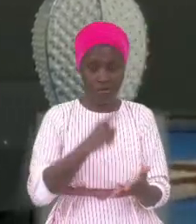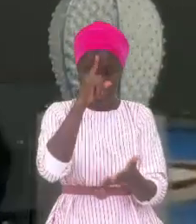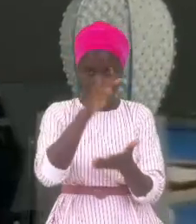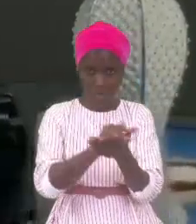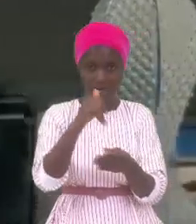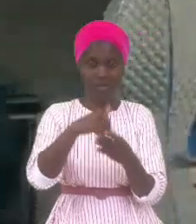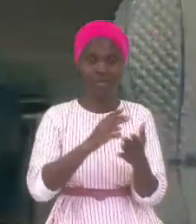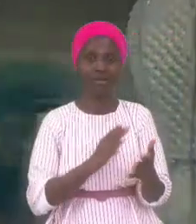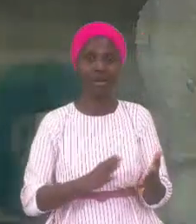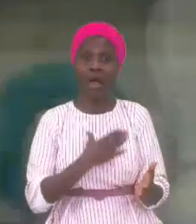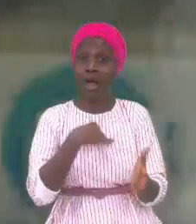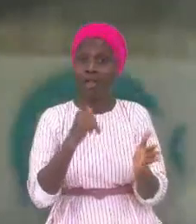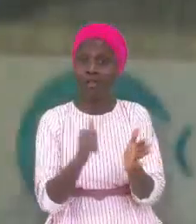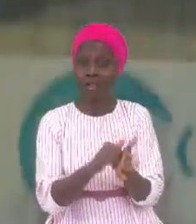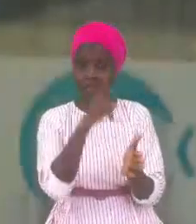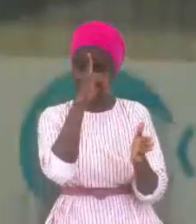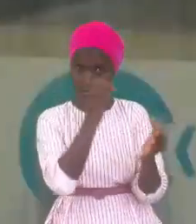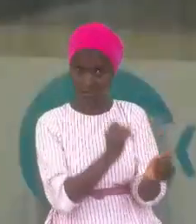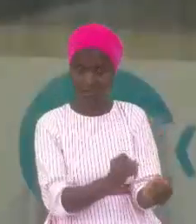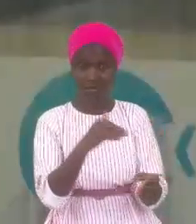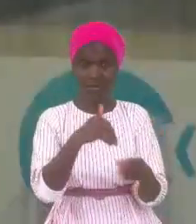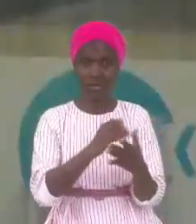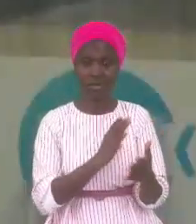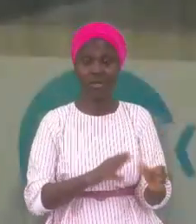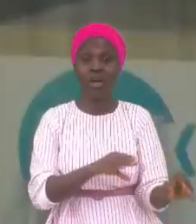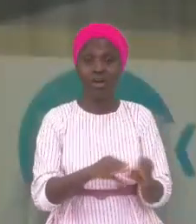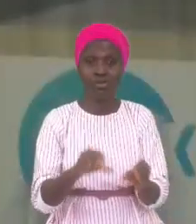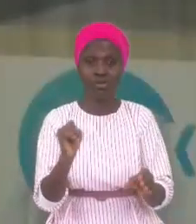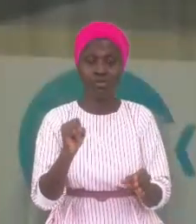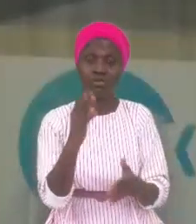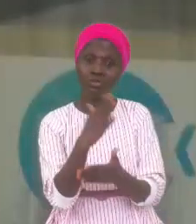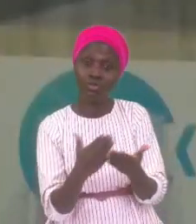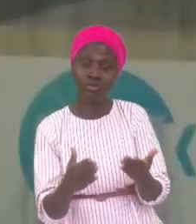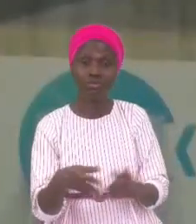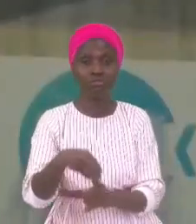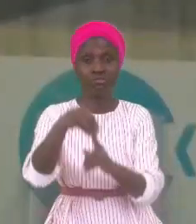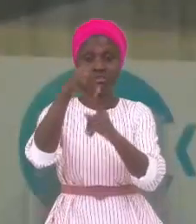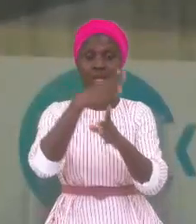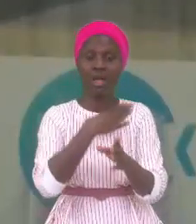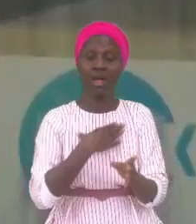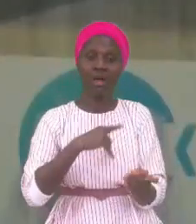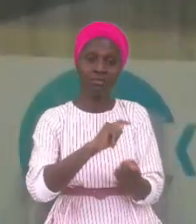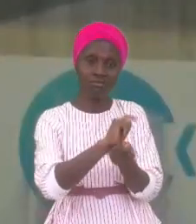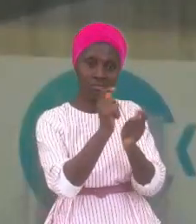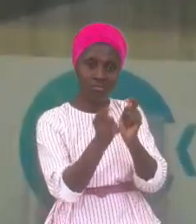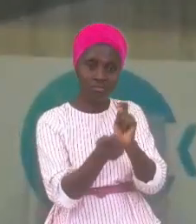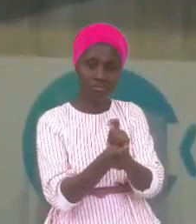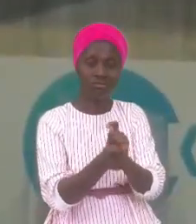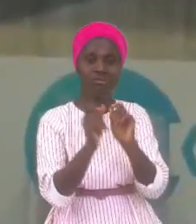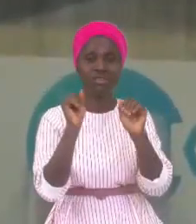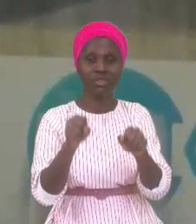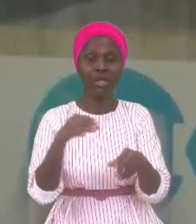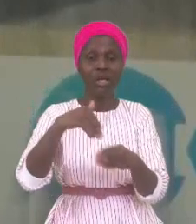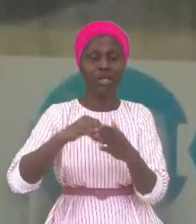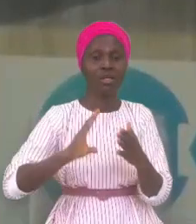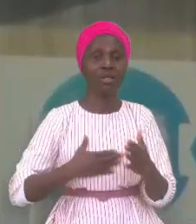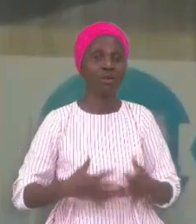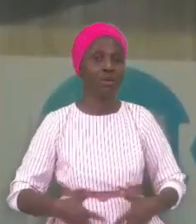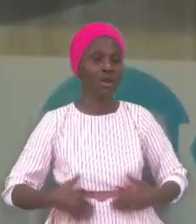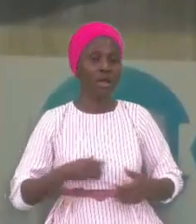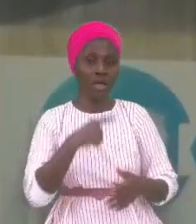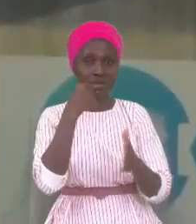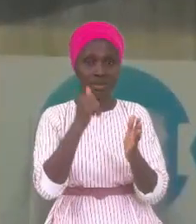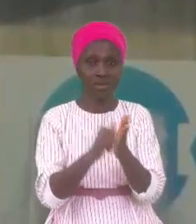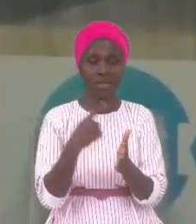in Christ does something spectacular and transformational in our lives. And it says the church,